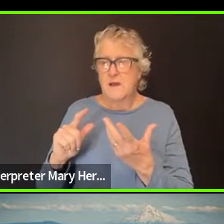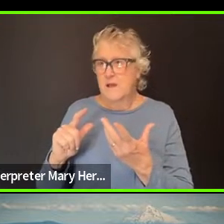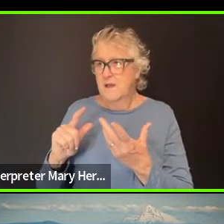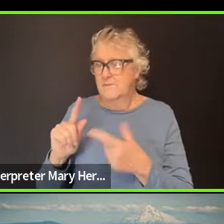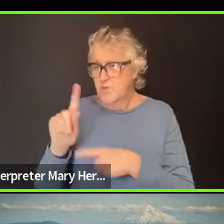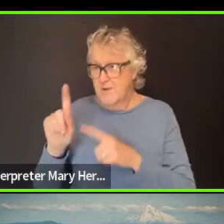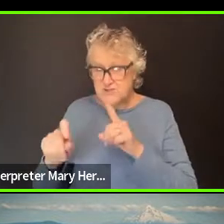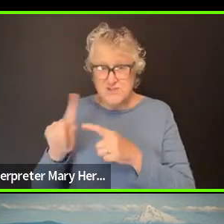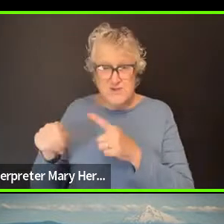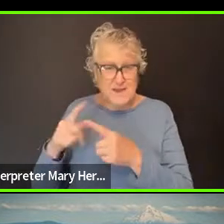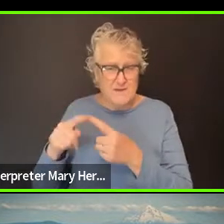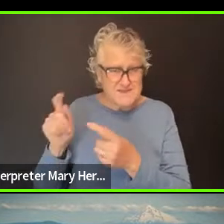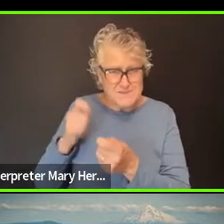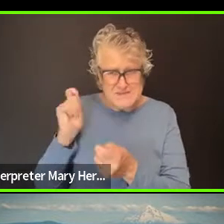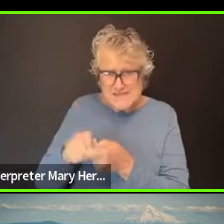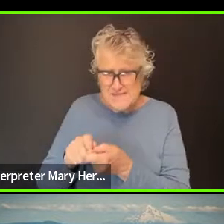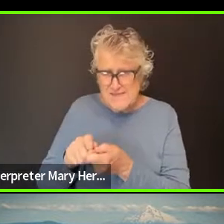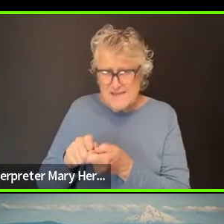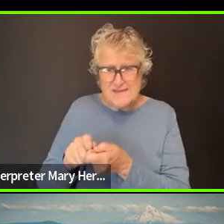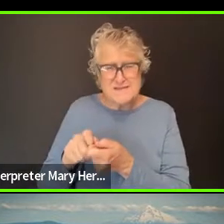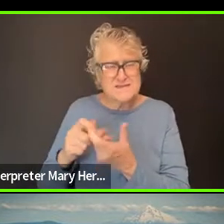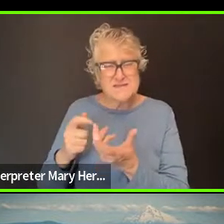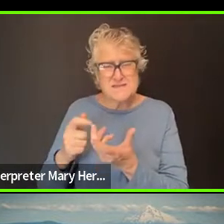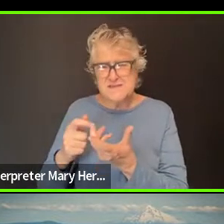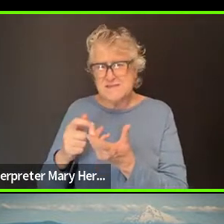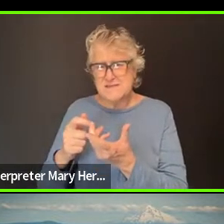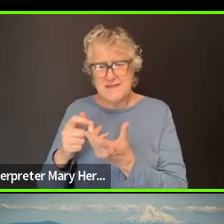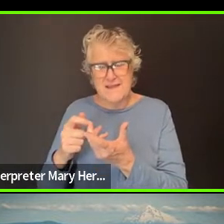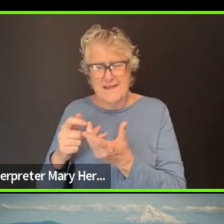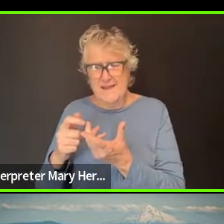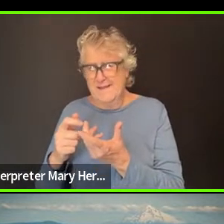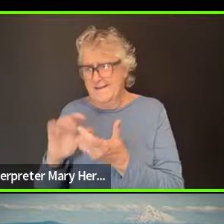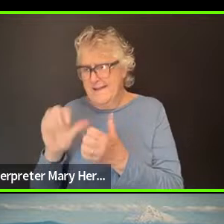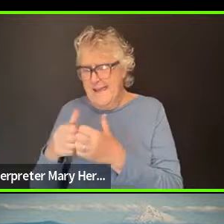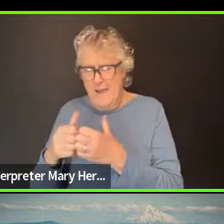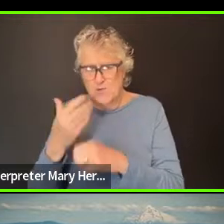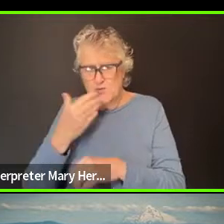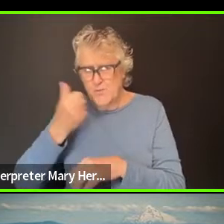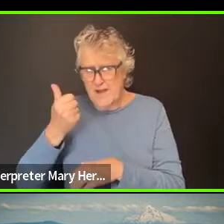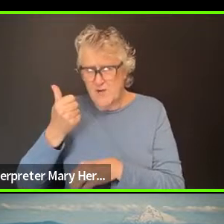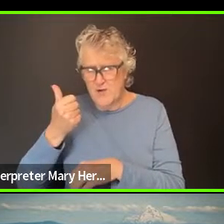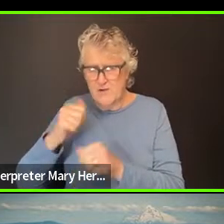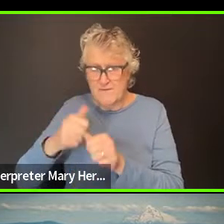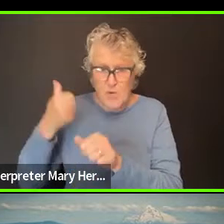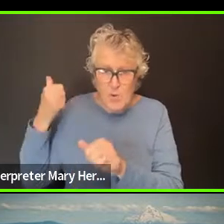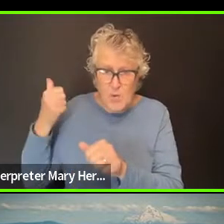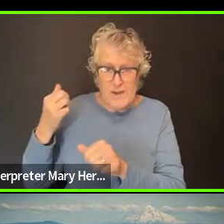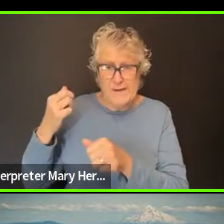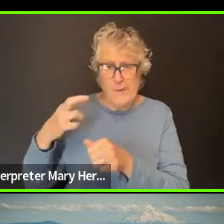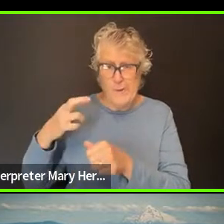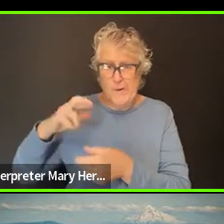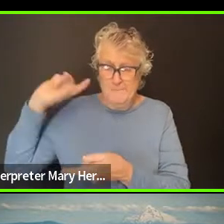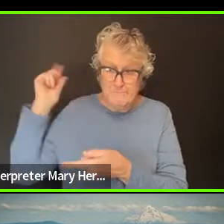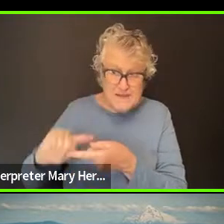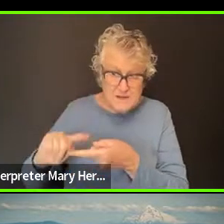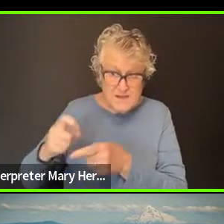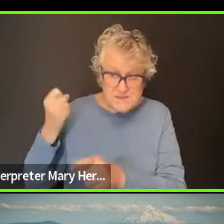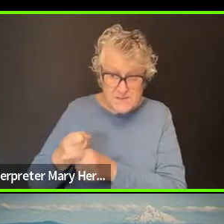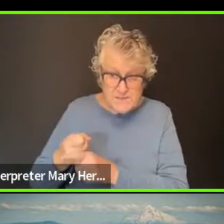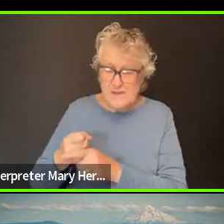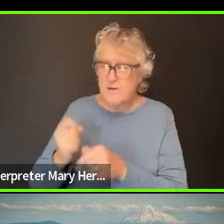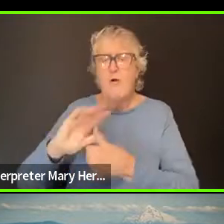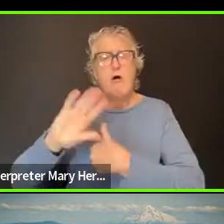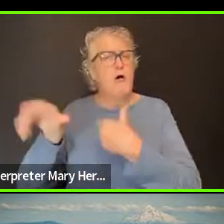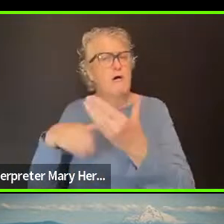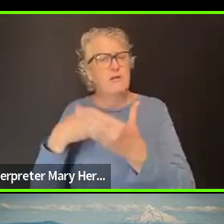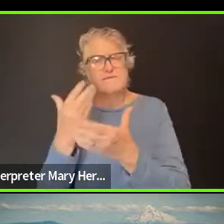valid and are valuable in assessing this modified locally preferred alternative that is laid forth